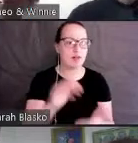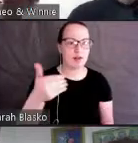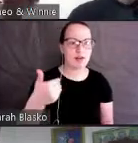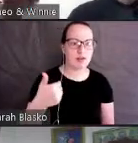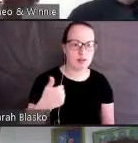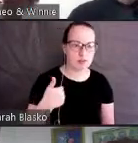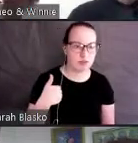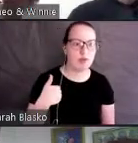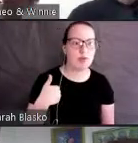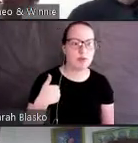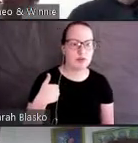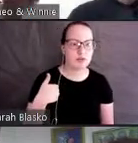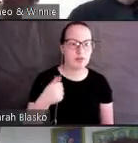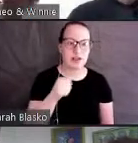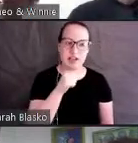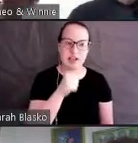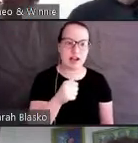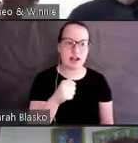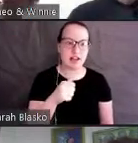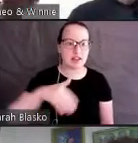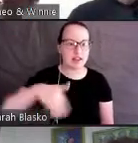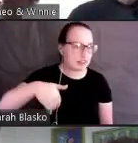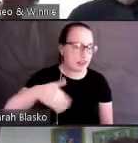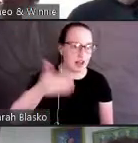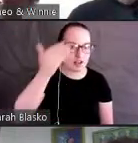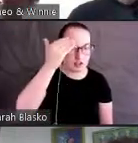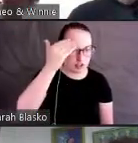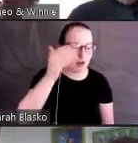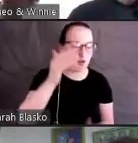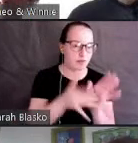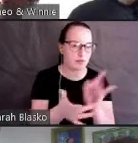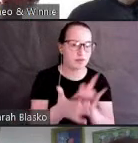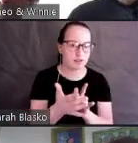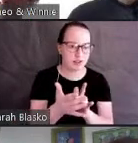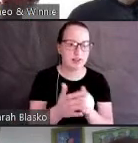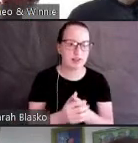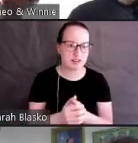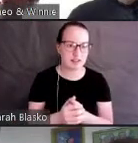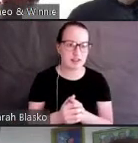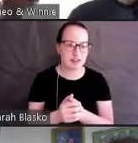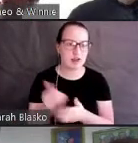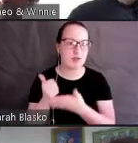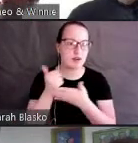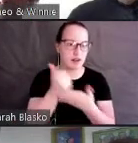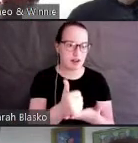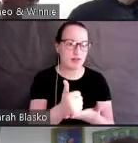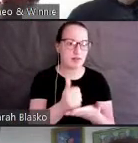authorities and powers of this world in the heavenly realms.